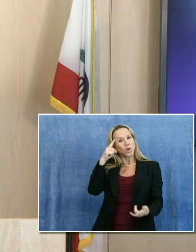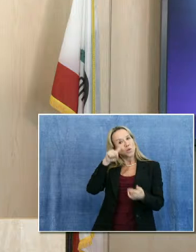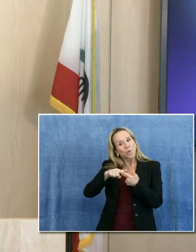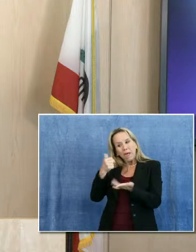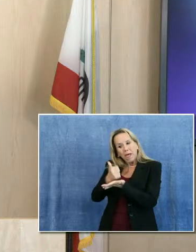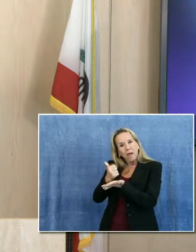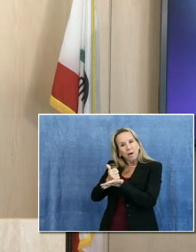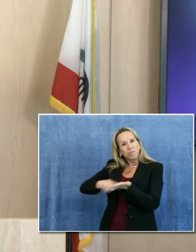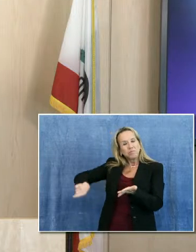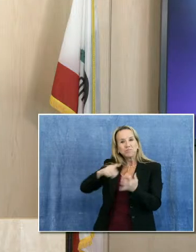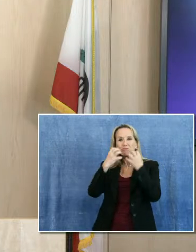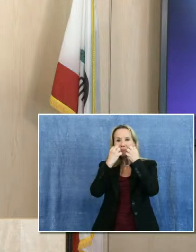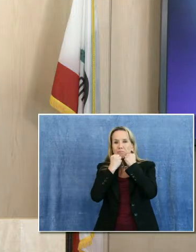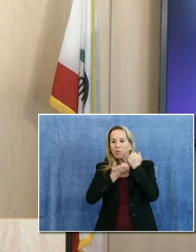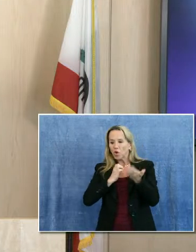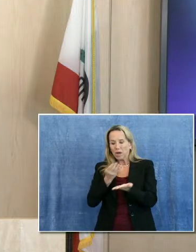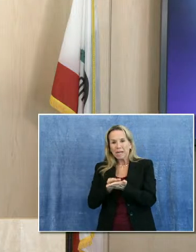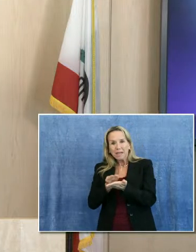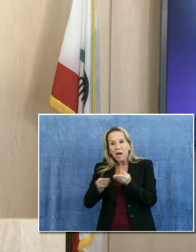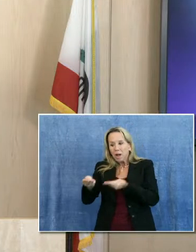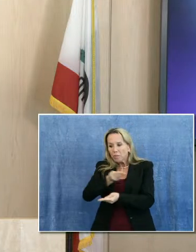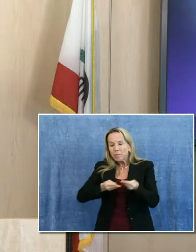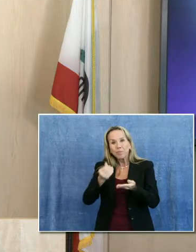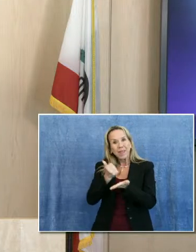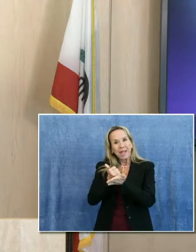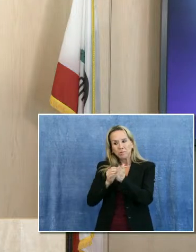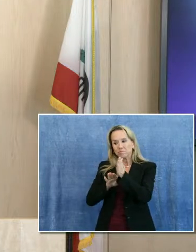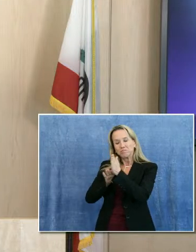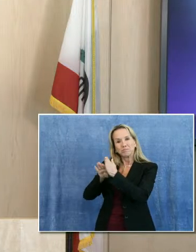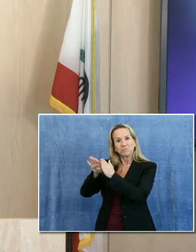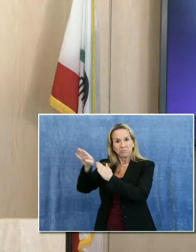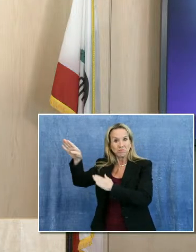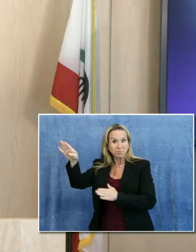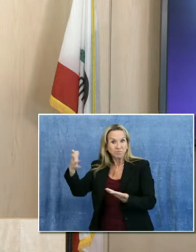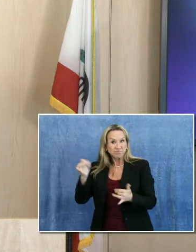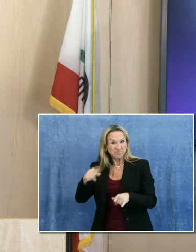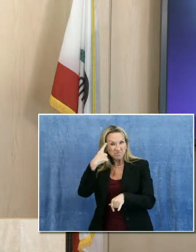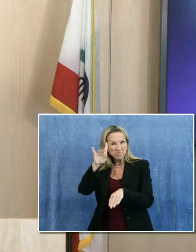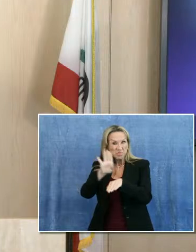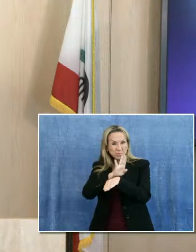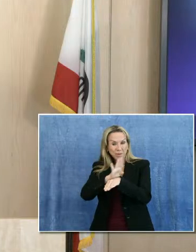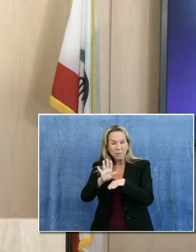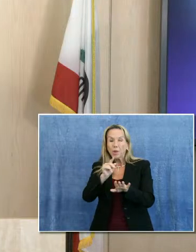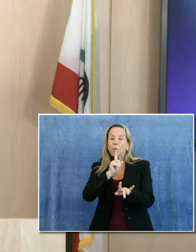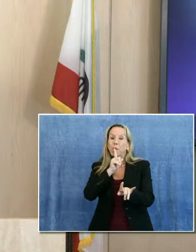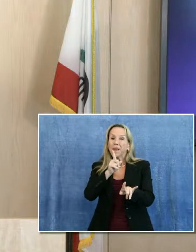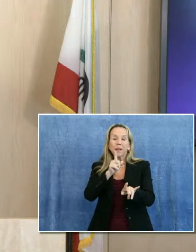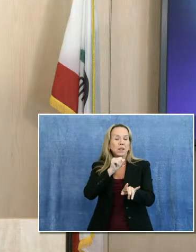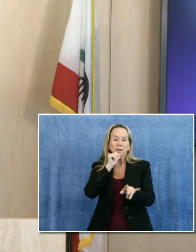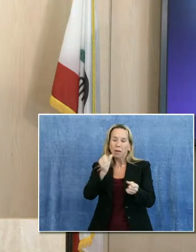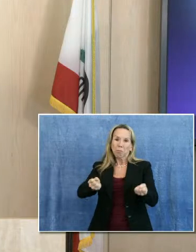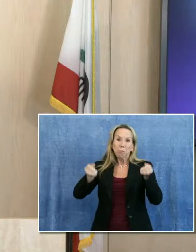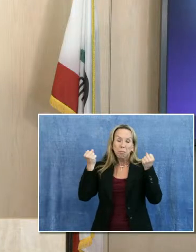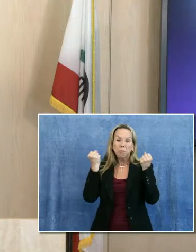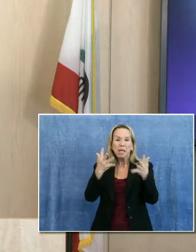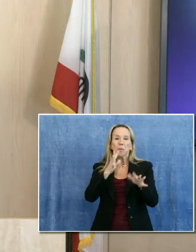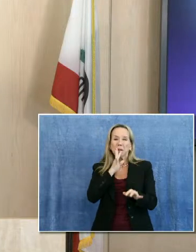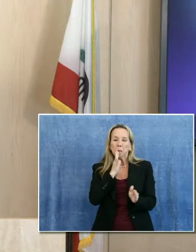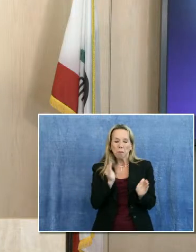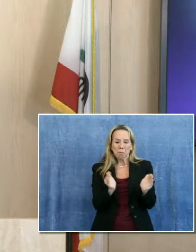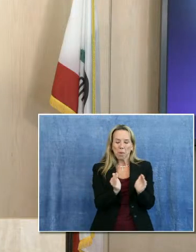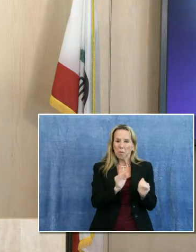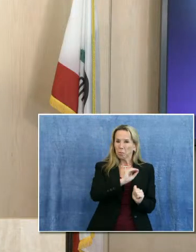economy and protect our ability to move forward. Those entities, and again, we're talking about a small fraction of the total. The vast